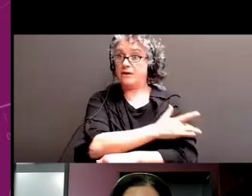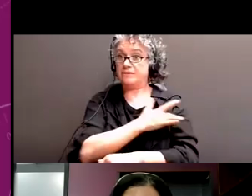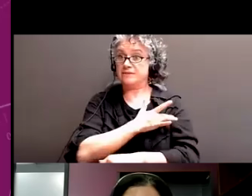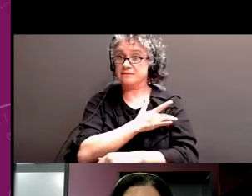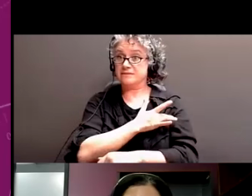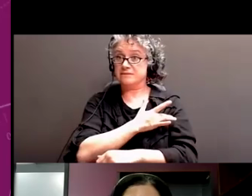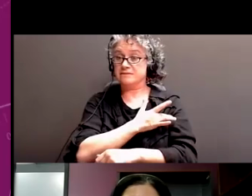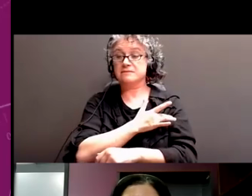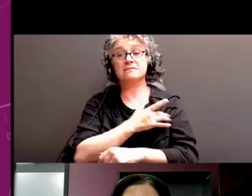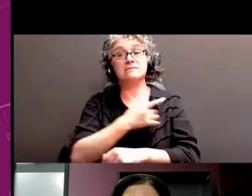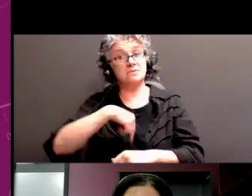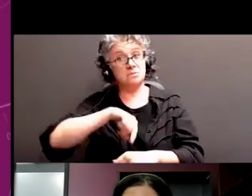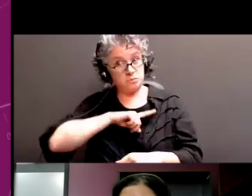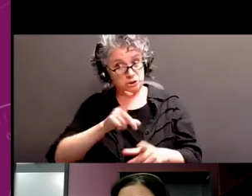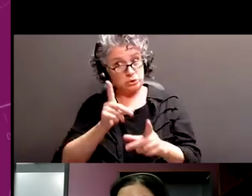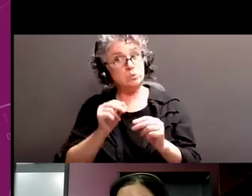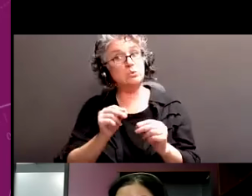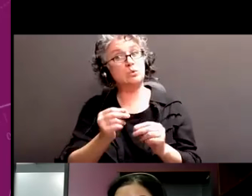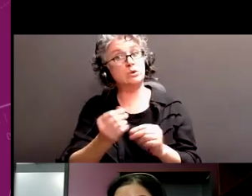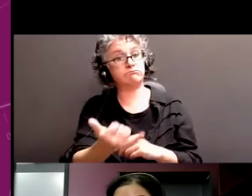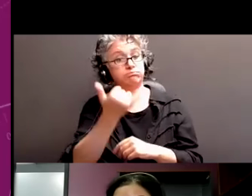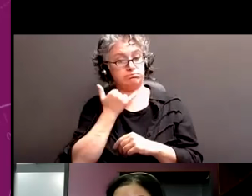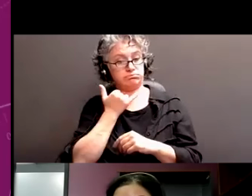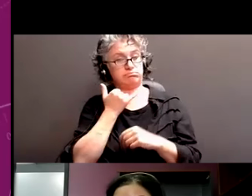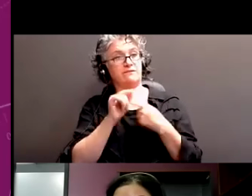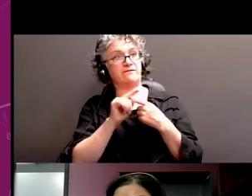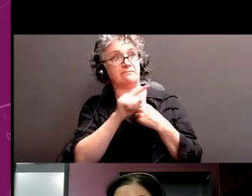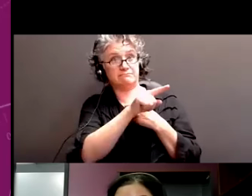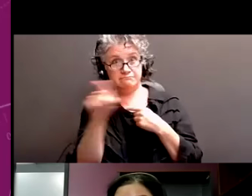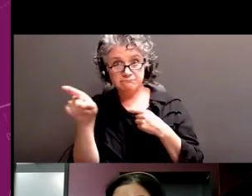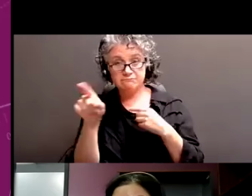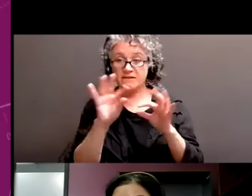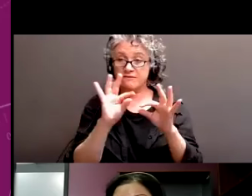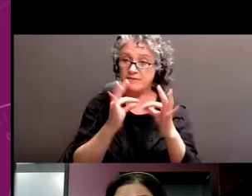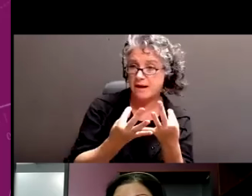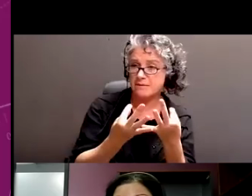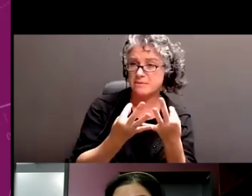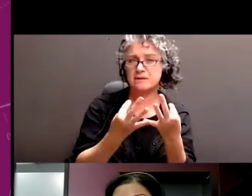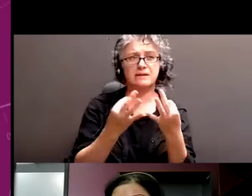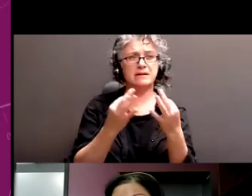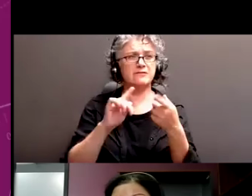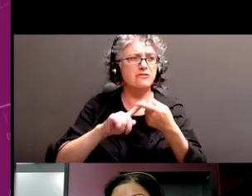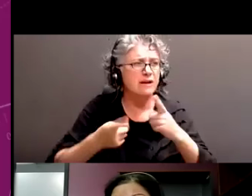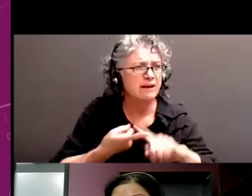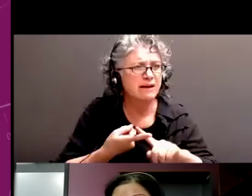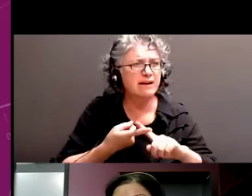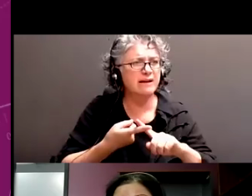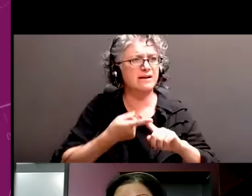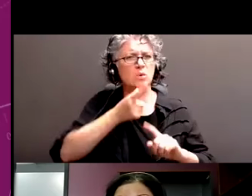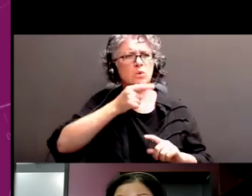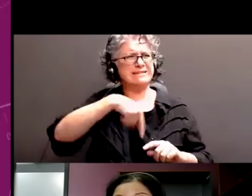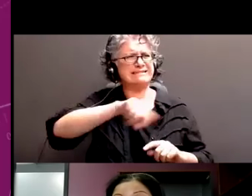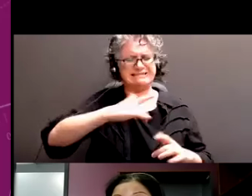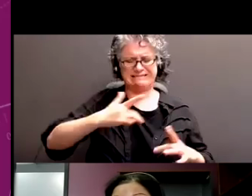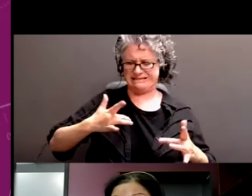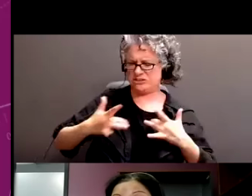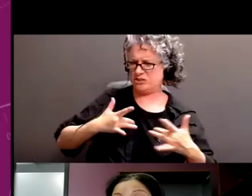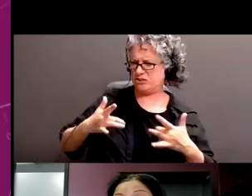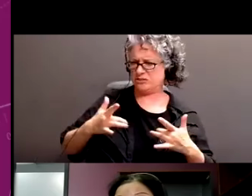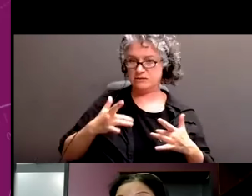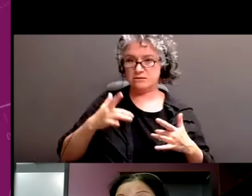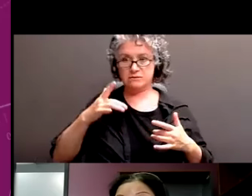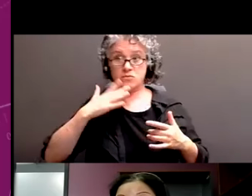receive calls from, you know, family members or friends, or sometimes, you know, older adults or women